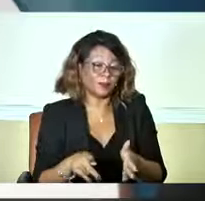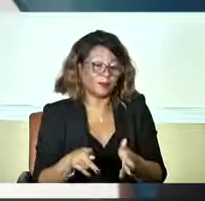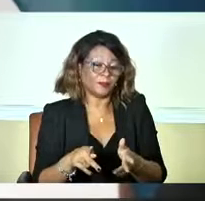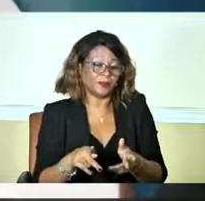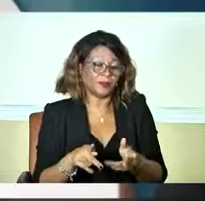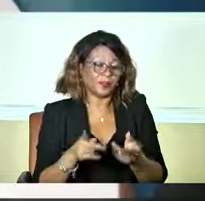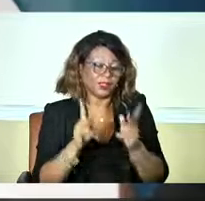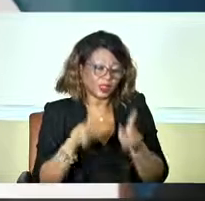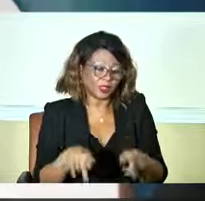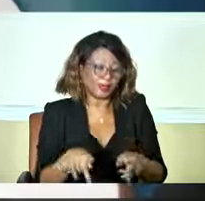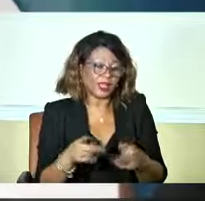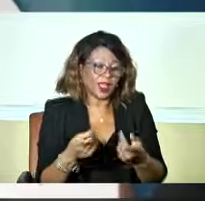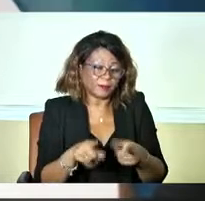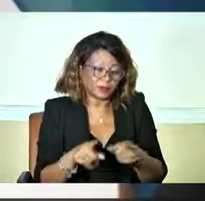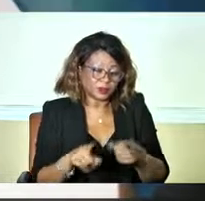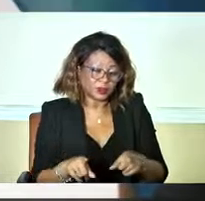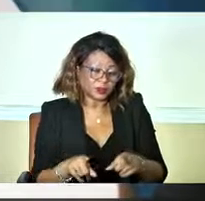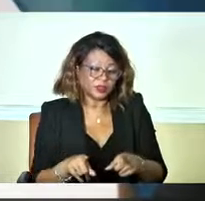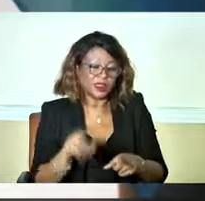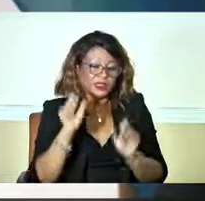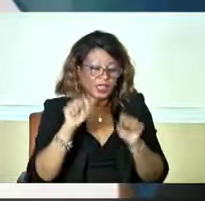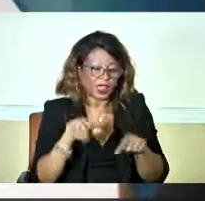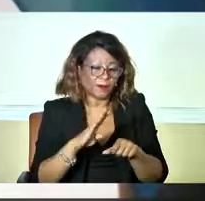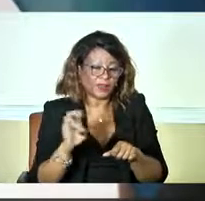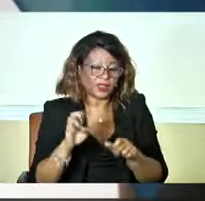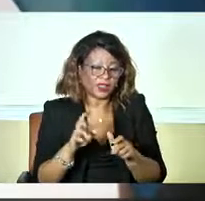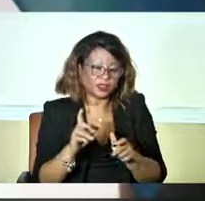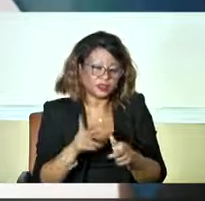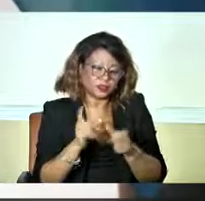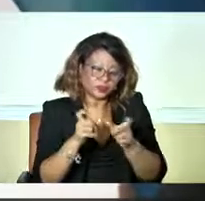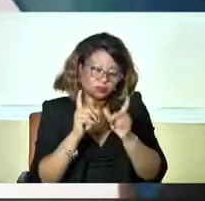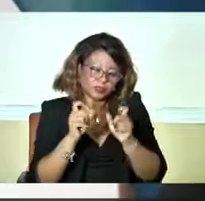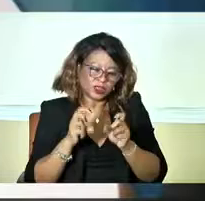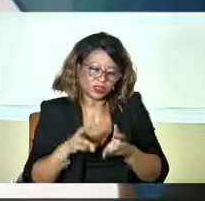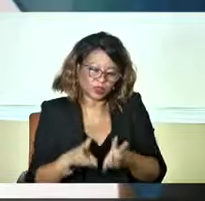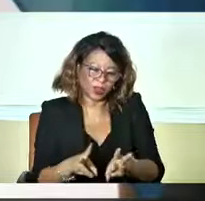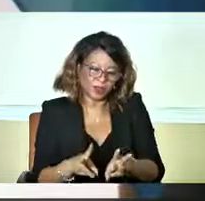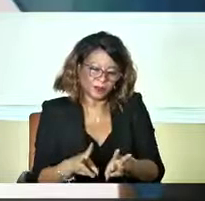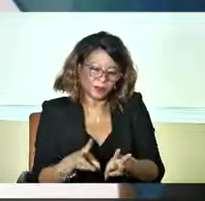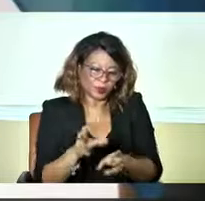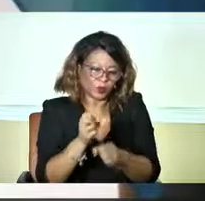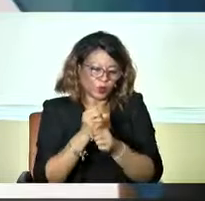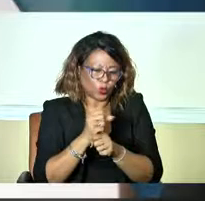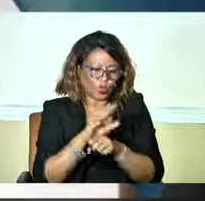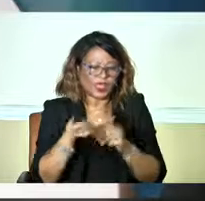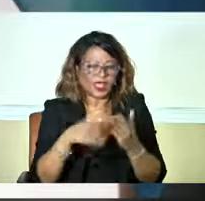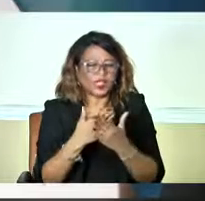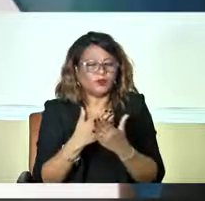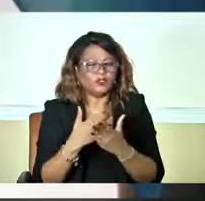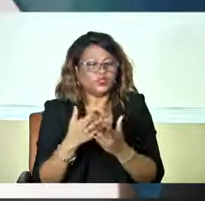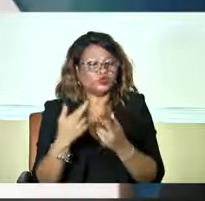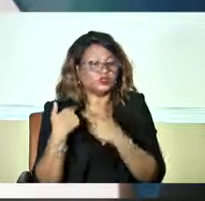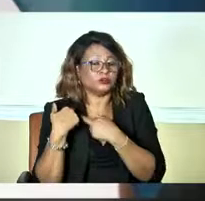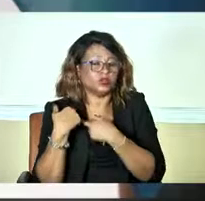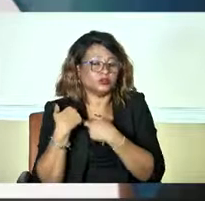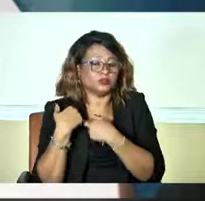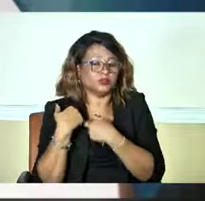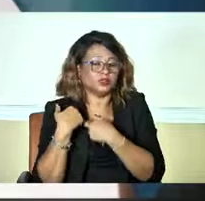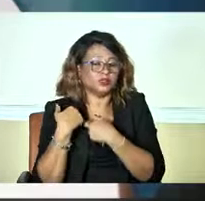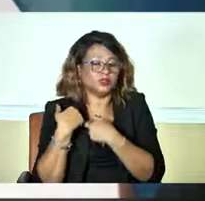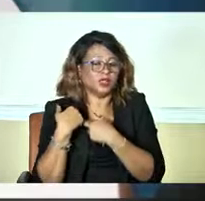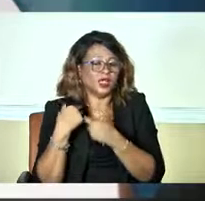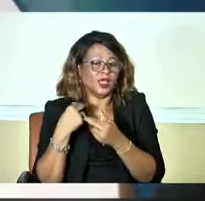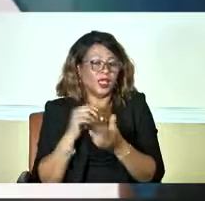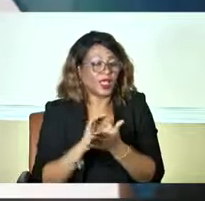happen, that they can be done in a speedy way, and that we can hold anyone who is responsible